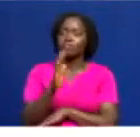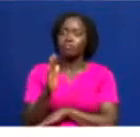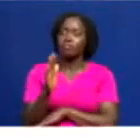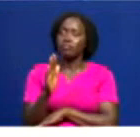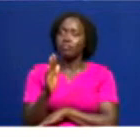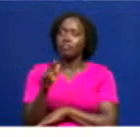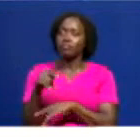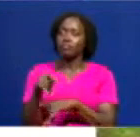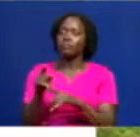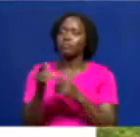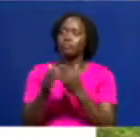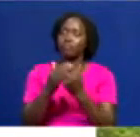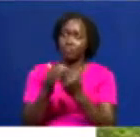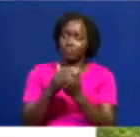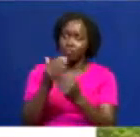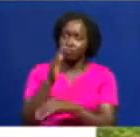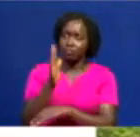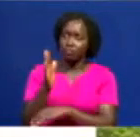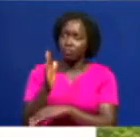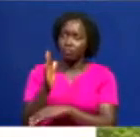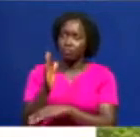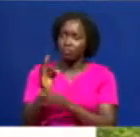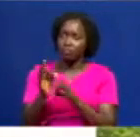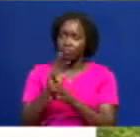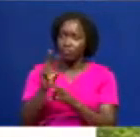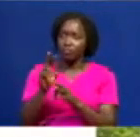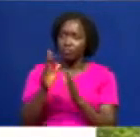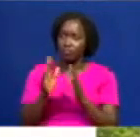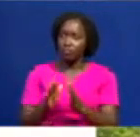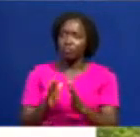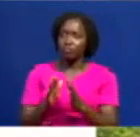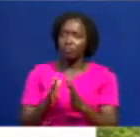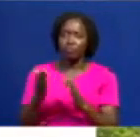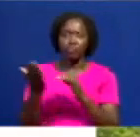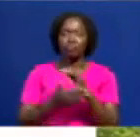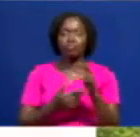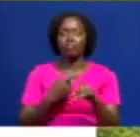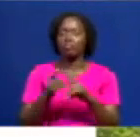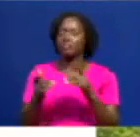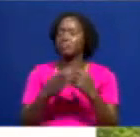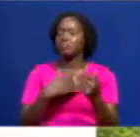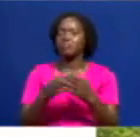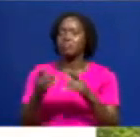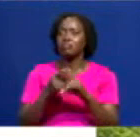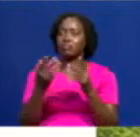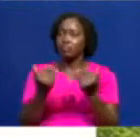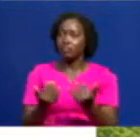Wewe mwananchi unachunga miti. Ungeona mtu akikata na ushukulike. Lakini kwa sasa